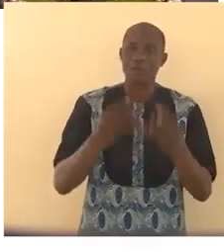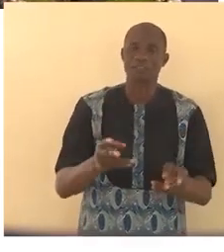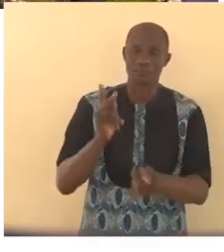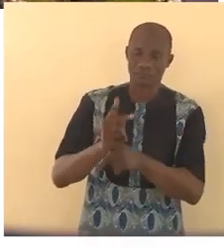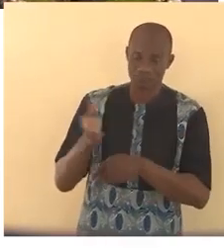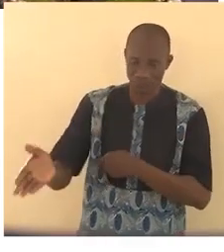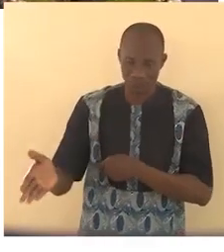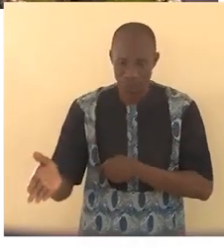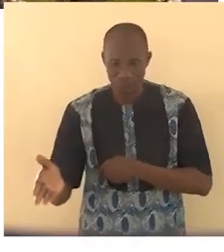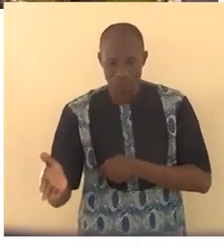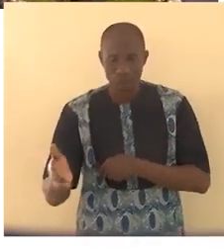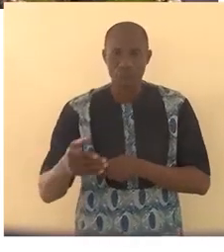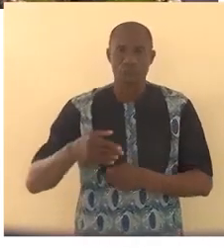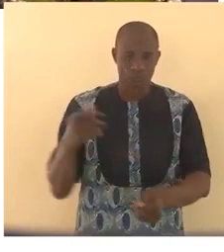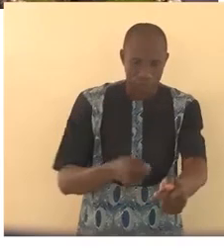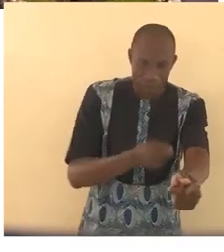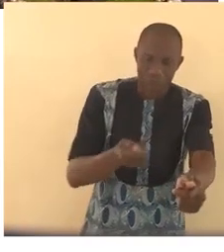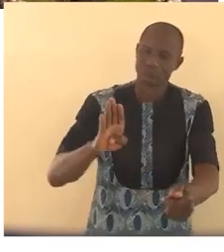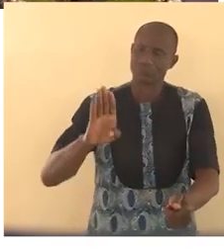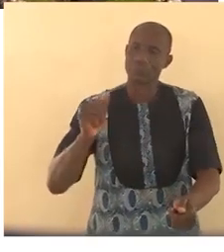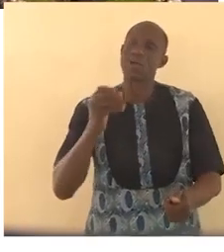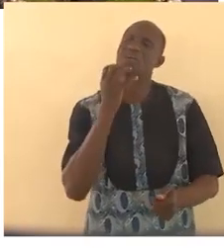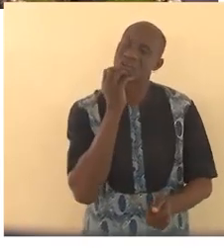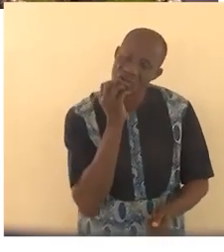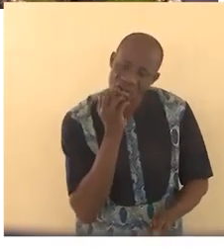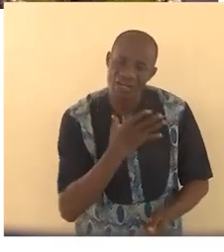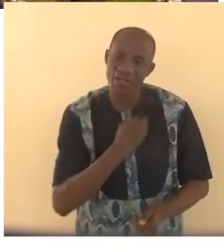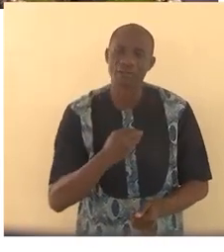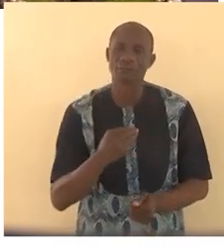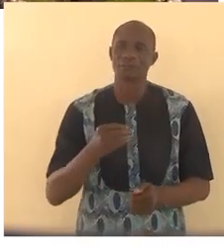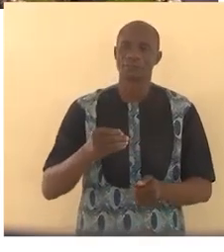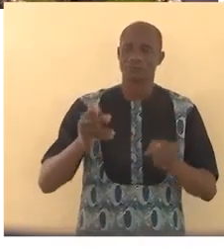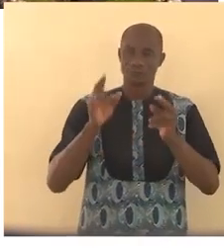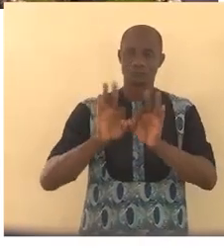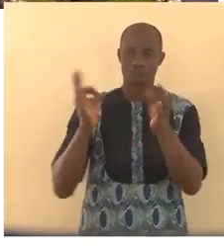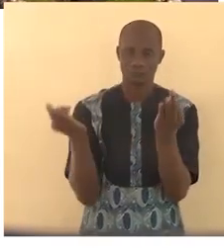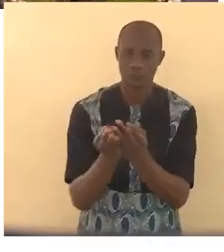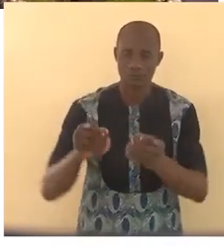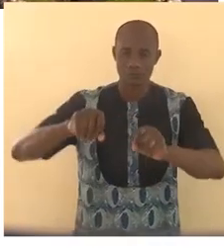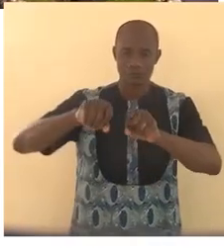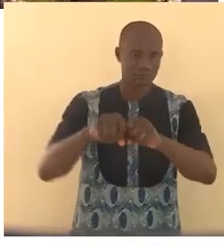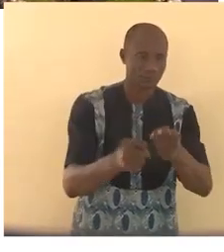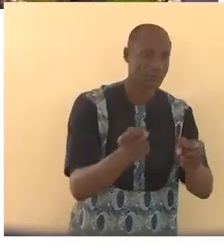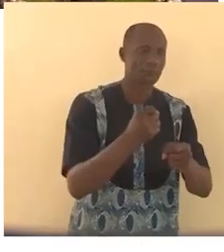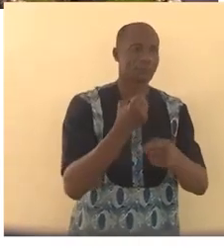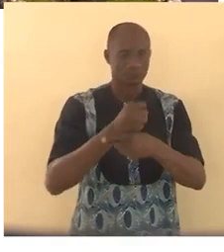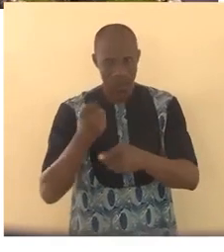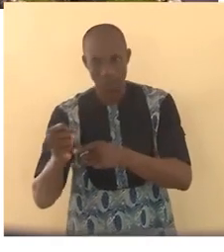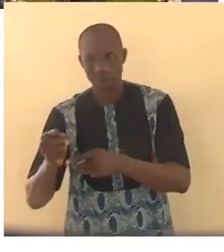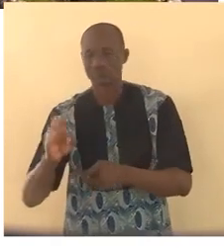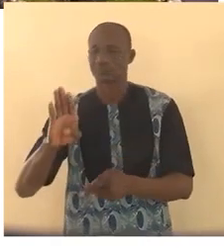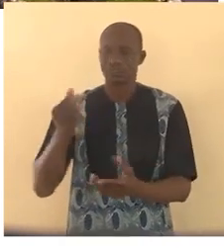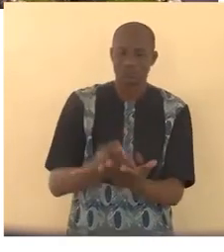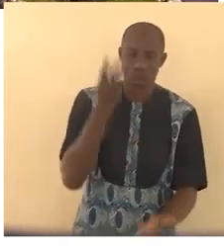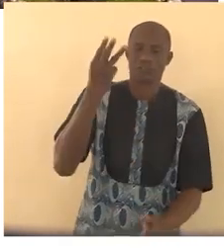estates. But now and again, driven by greed and envy, the families have been torn apart by the wealth